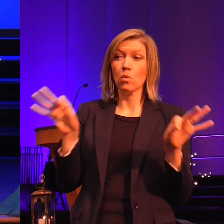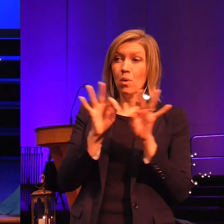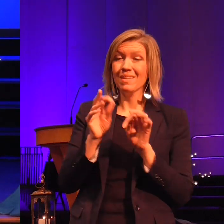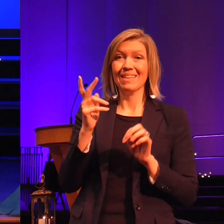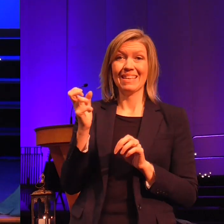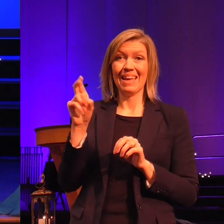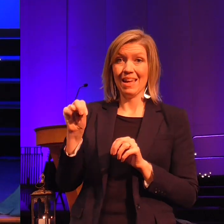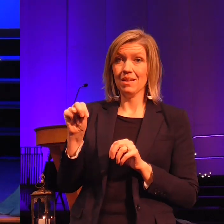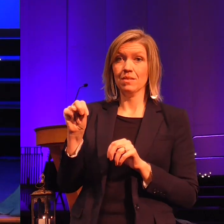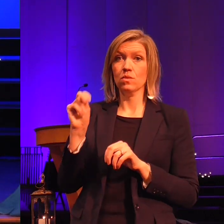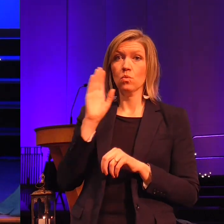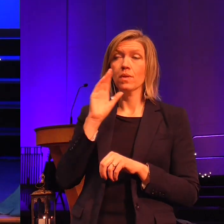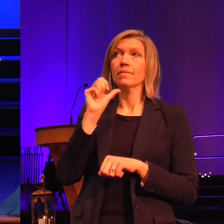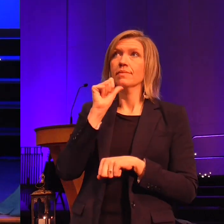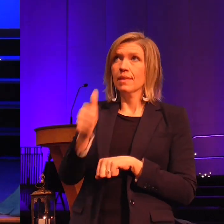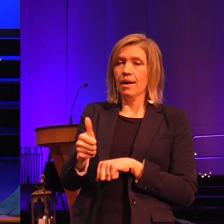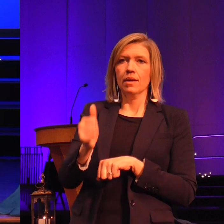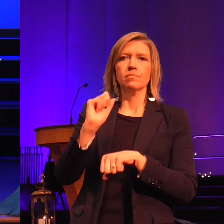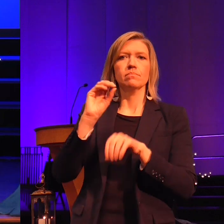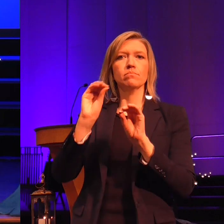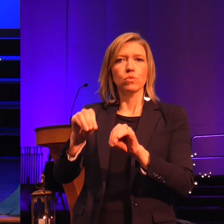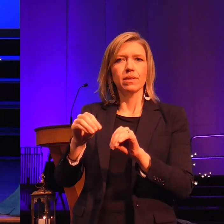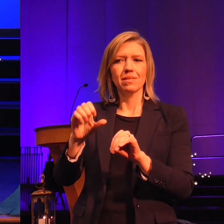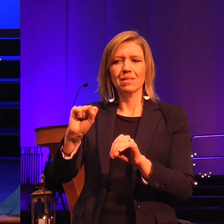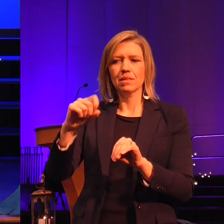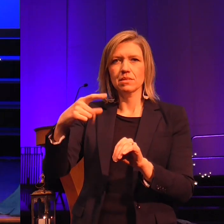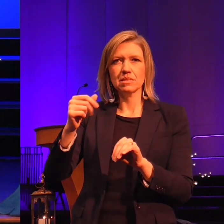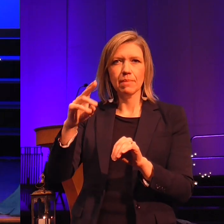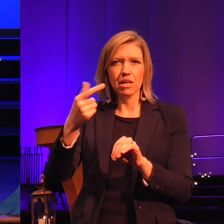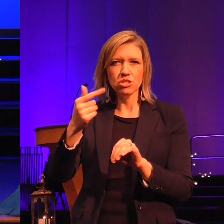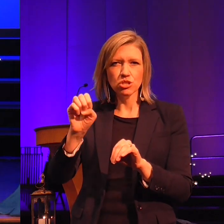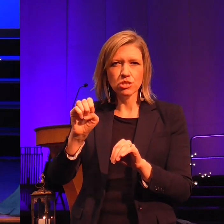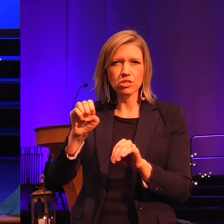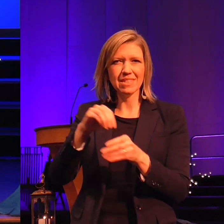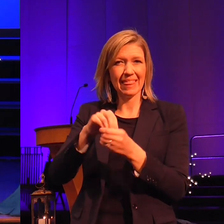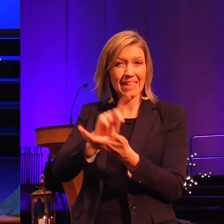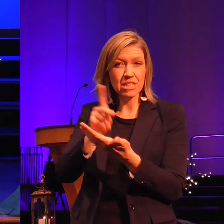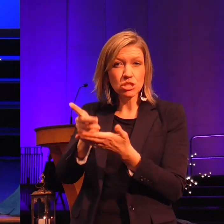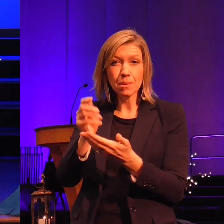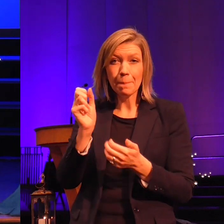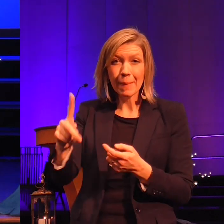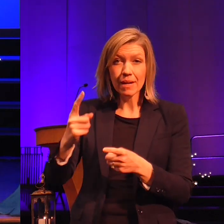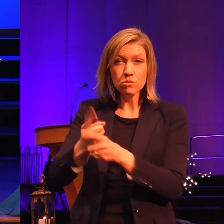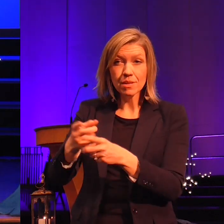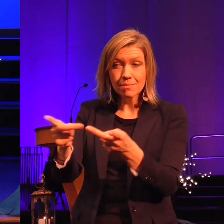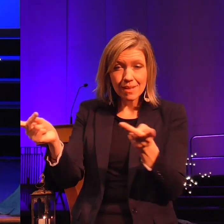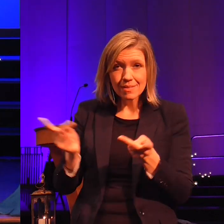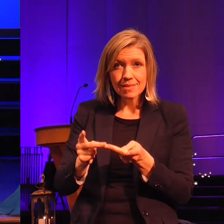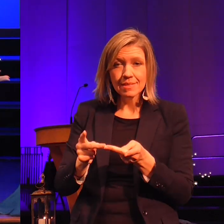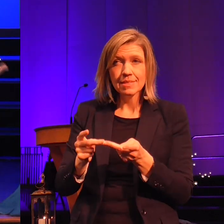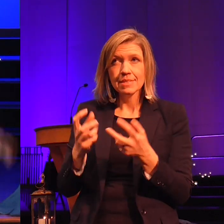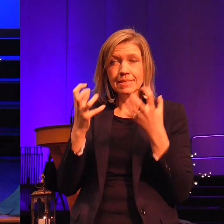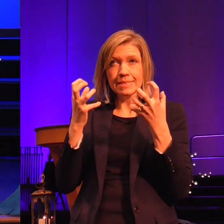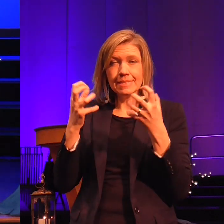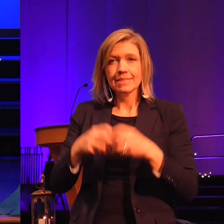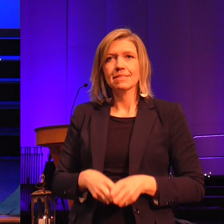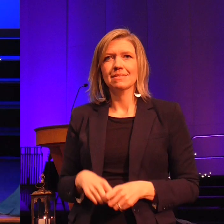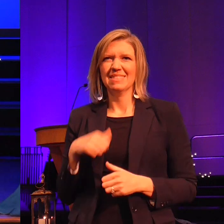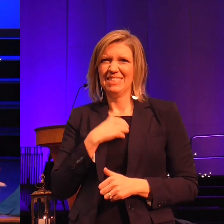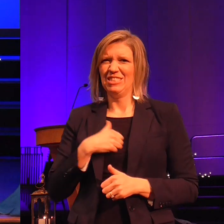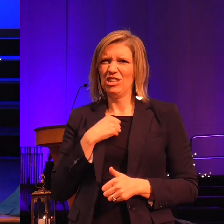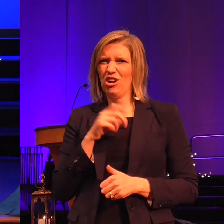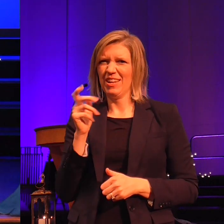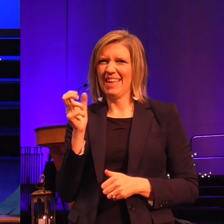not put the sponge in the kitchen back where it belongs? It's just, yeah, sorry, Ken.